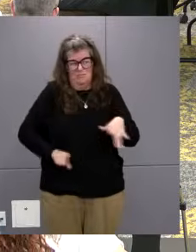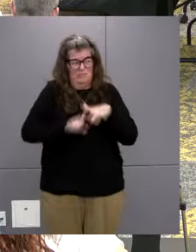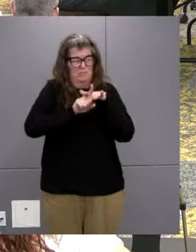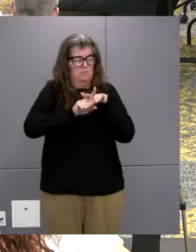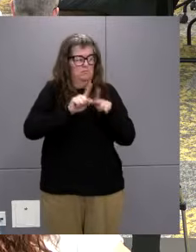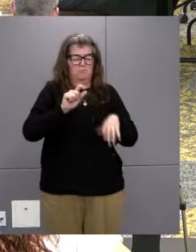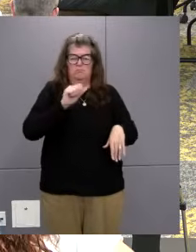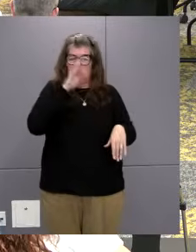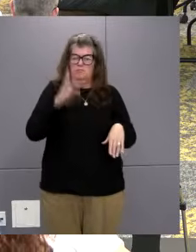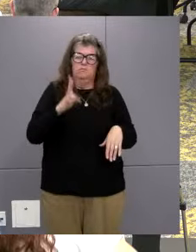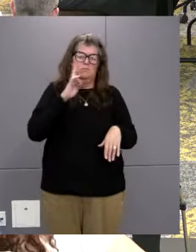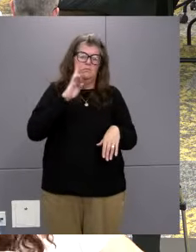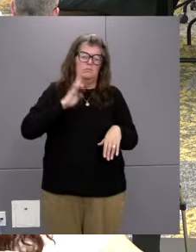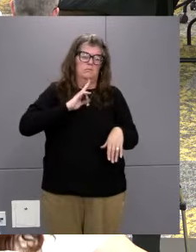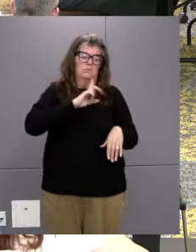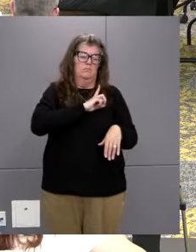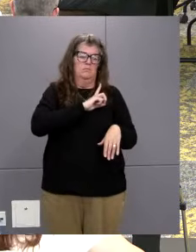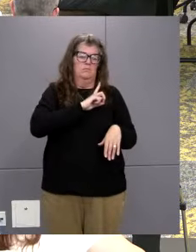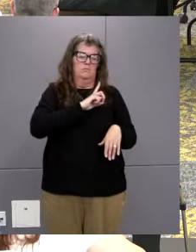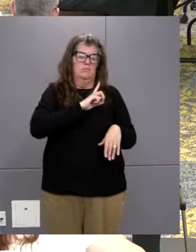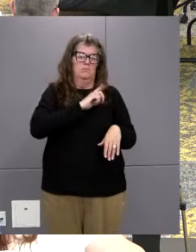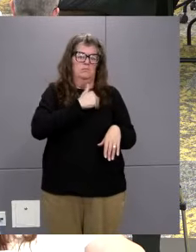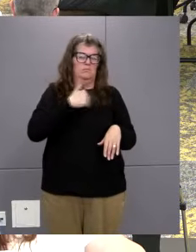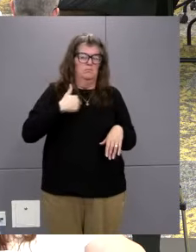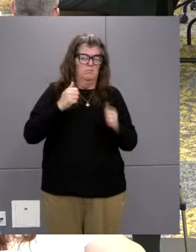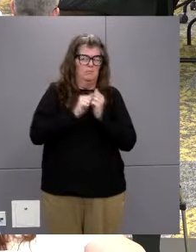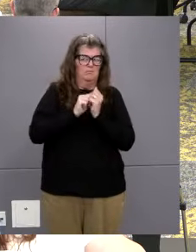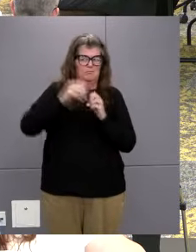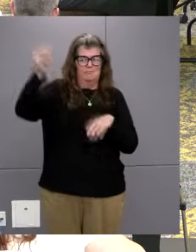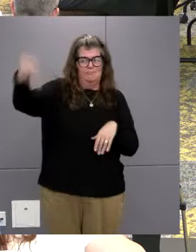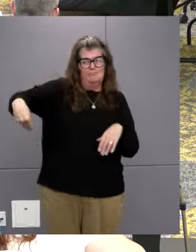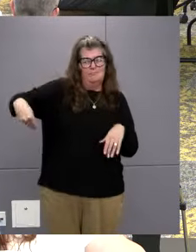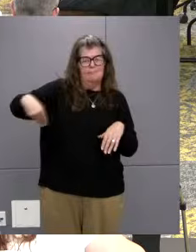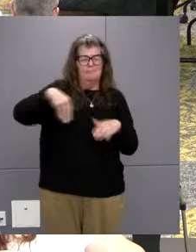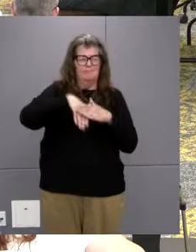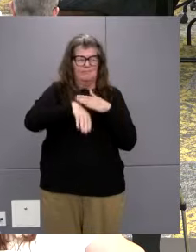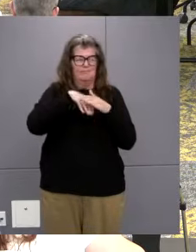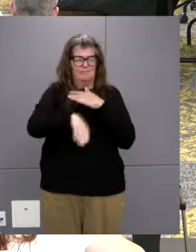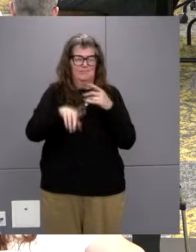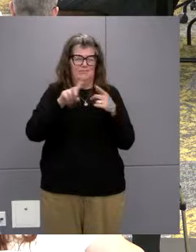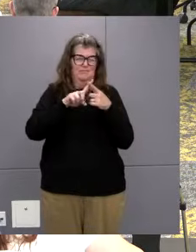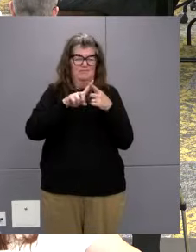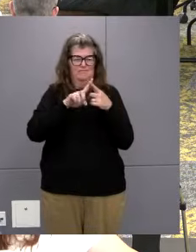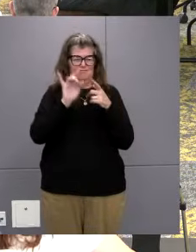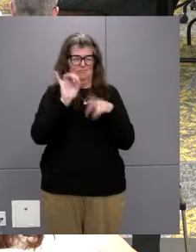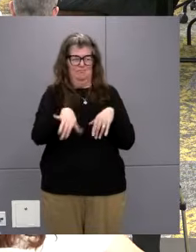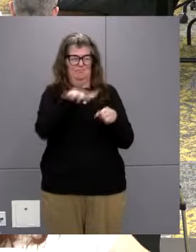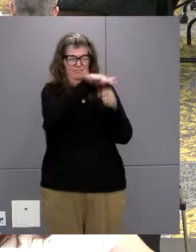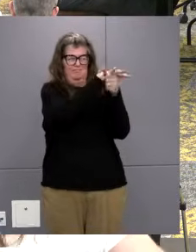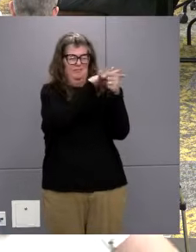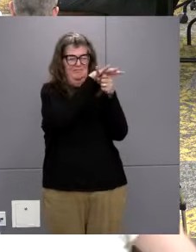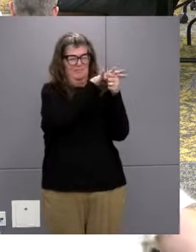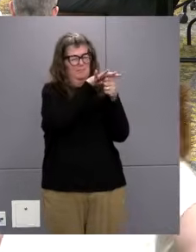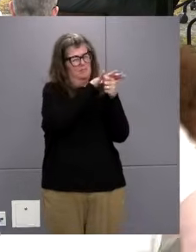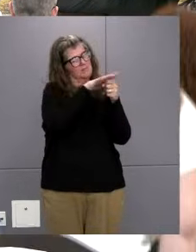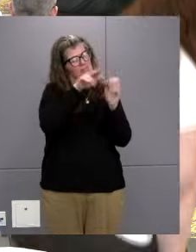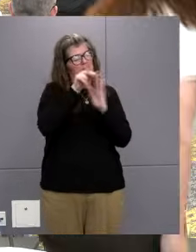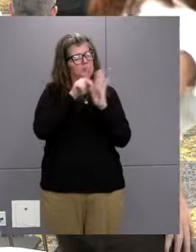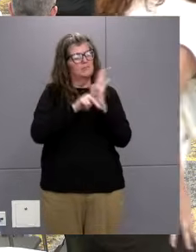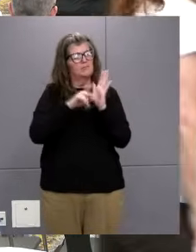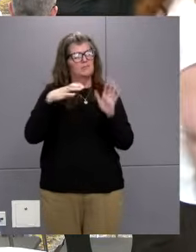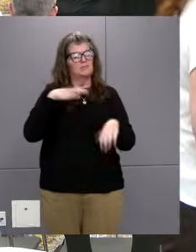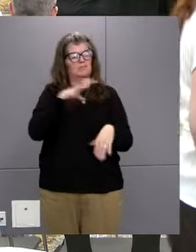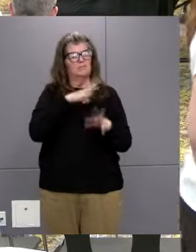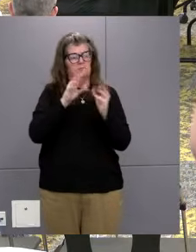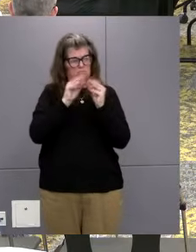board members with key card access to the executive suite. The policy committee meetings